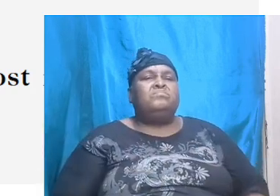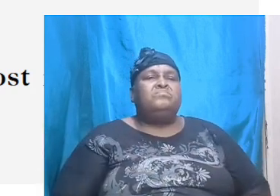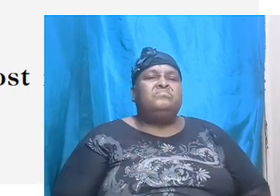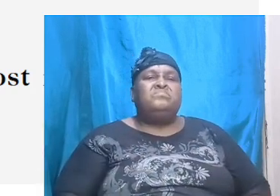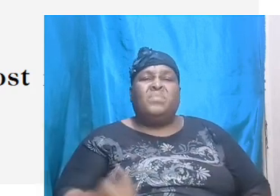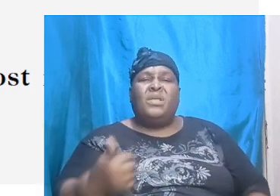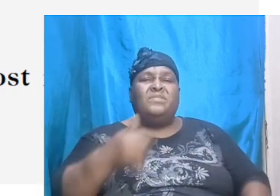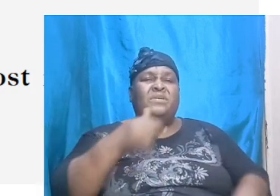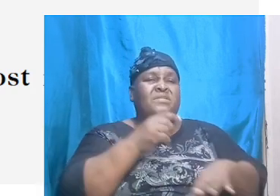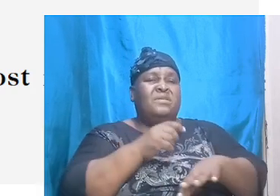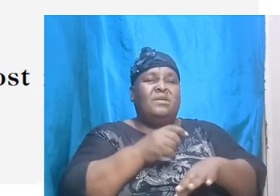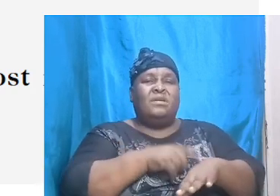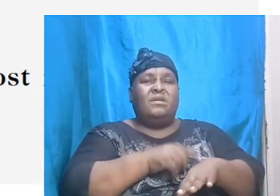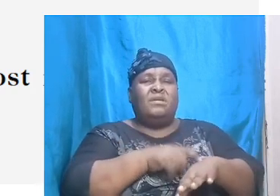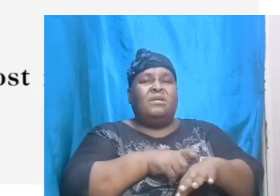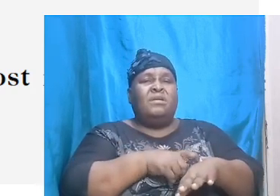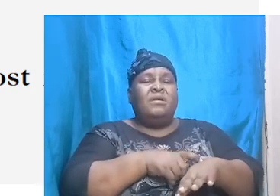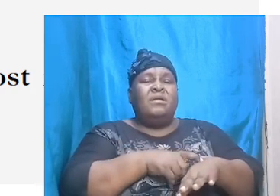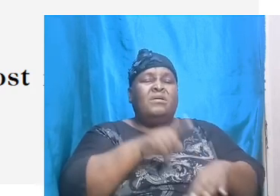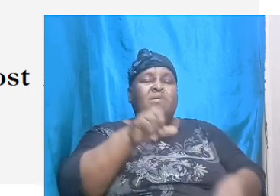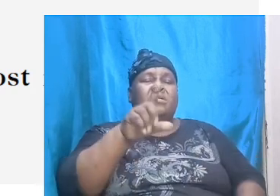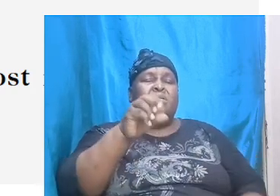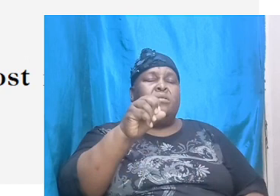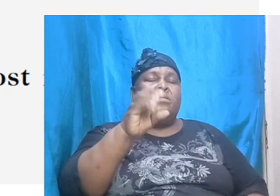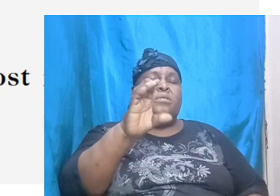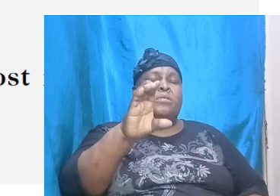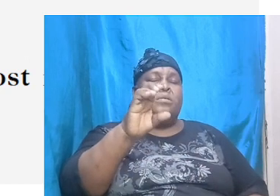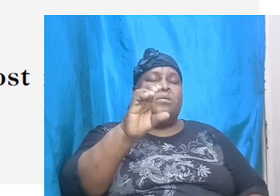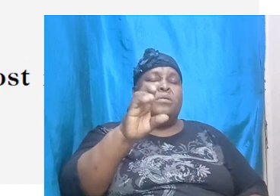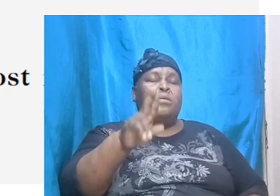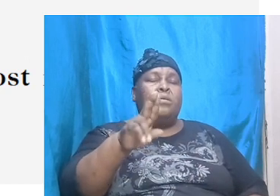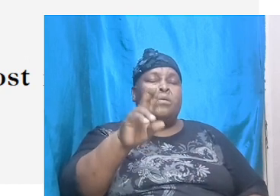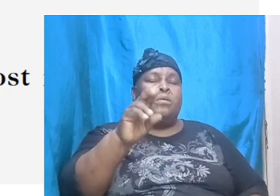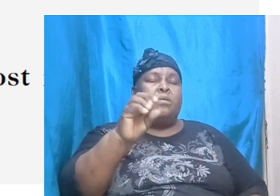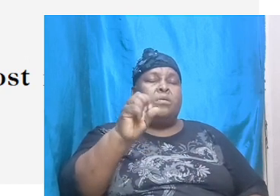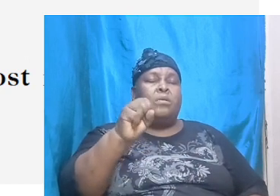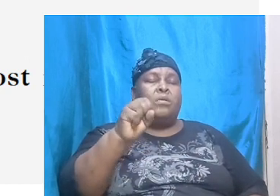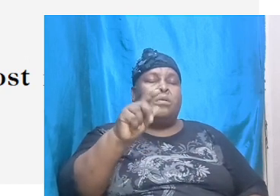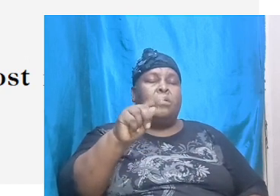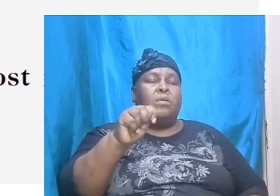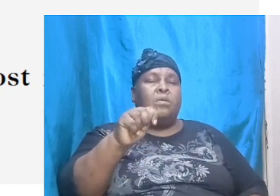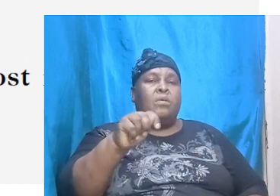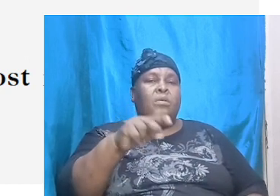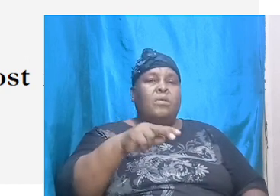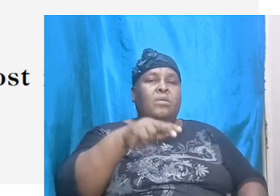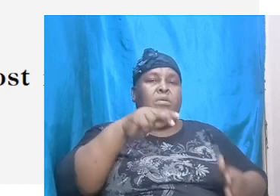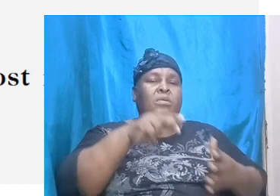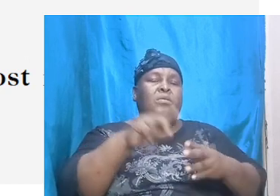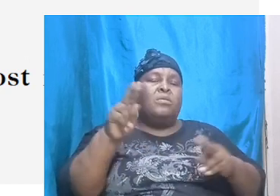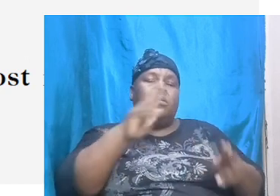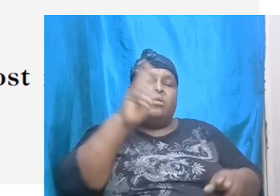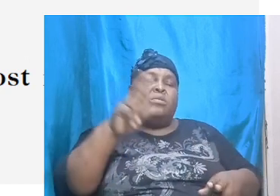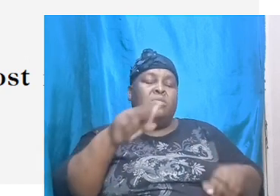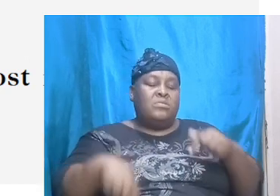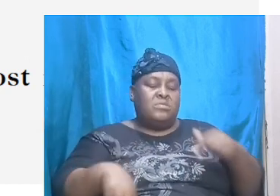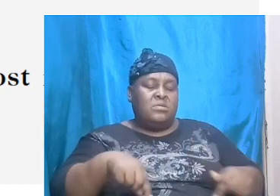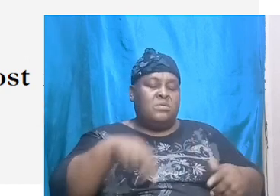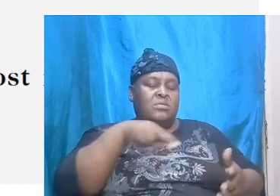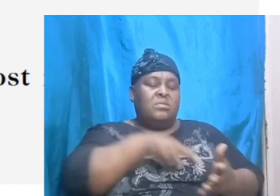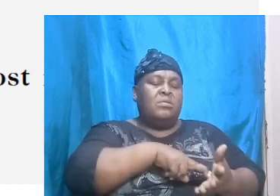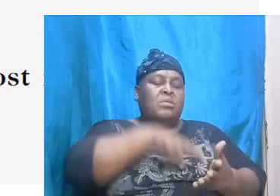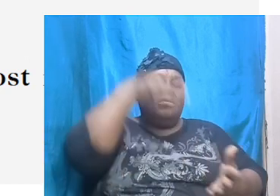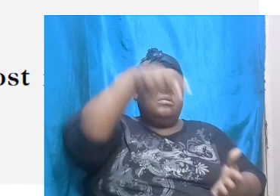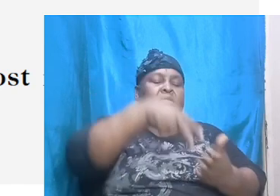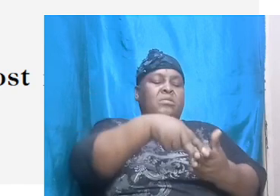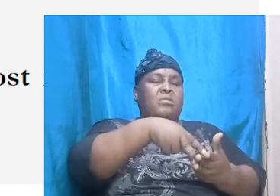another thing is that the locusts, what they would do, they jump and they use their legs to jump. A lot of times they think